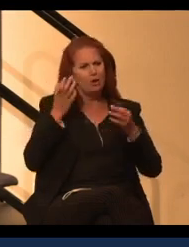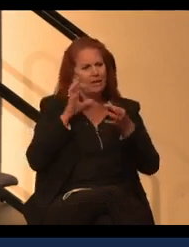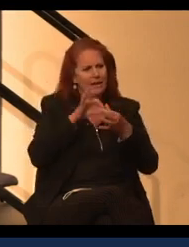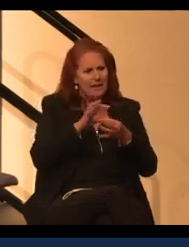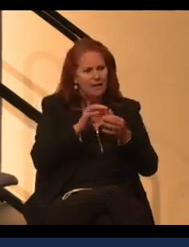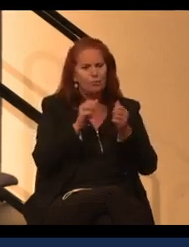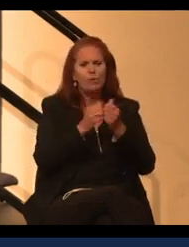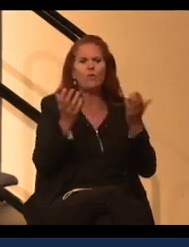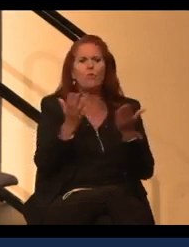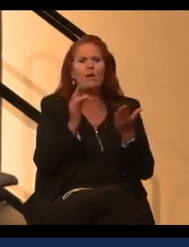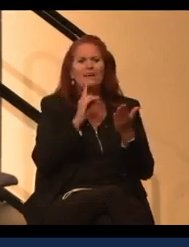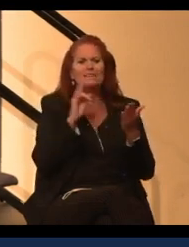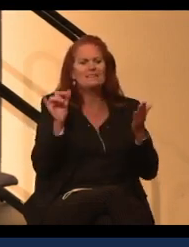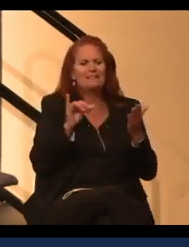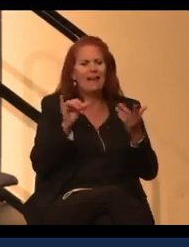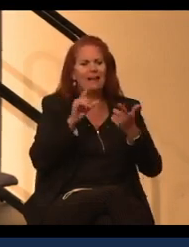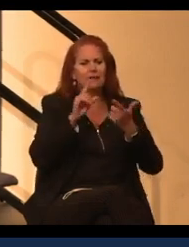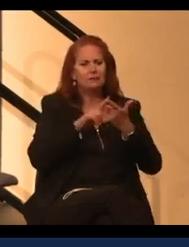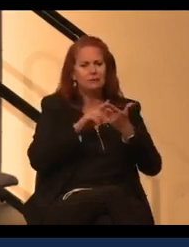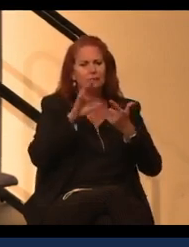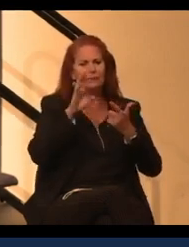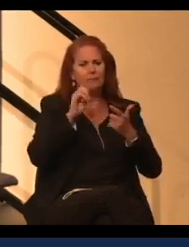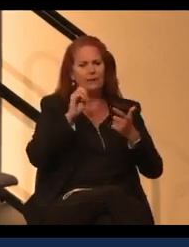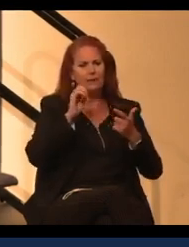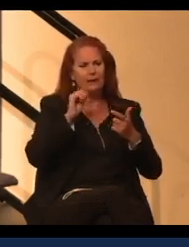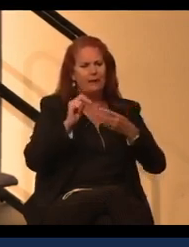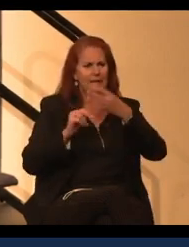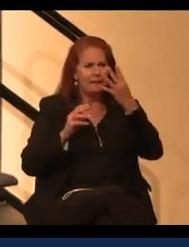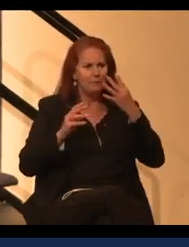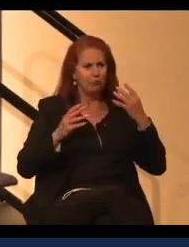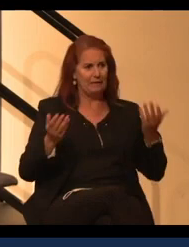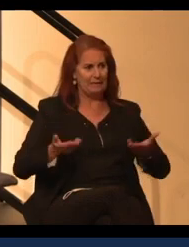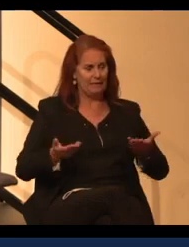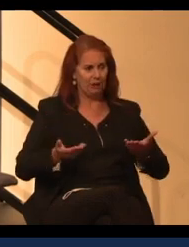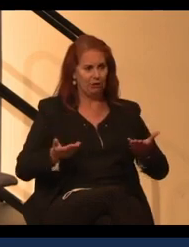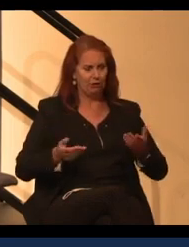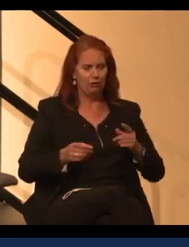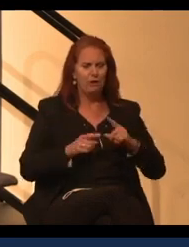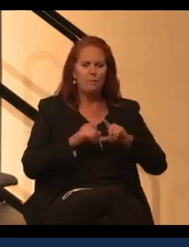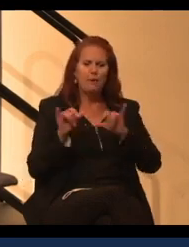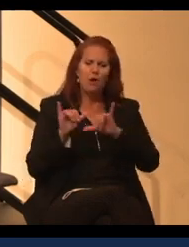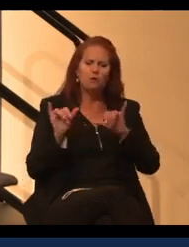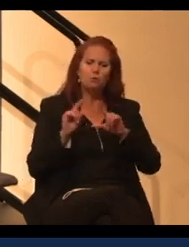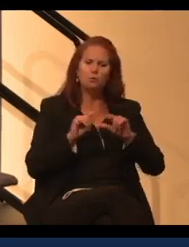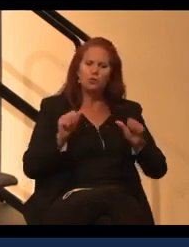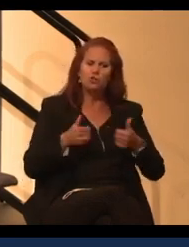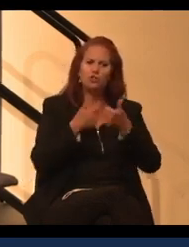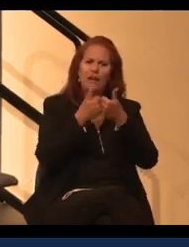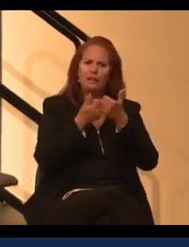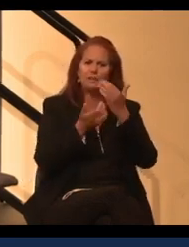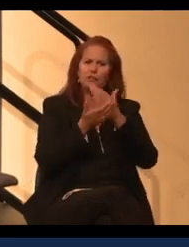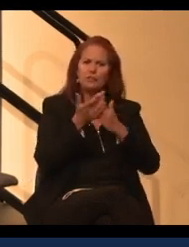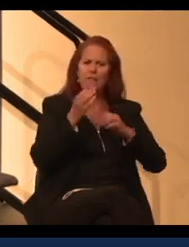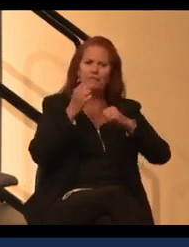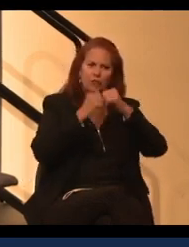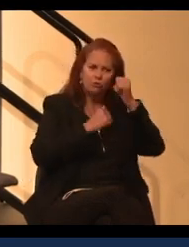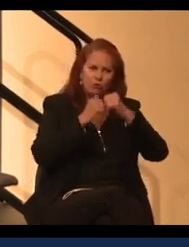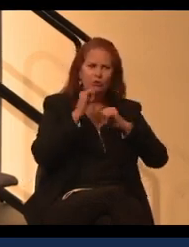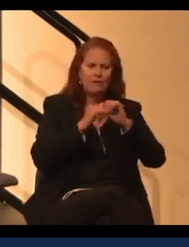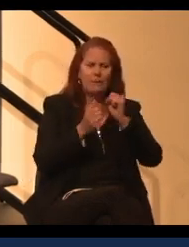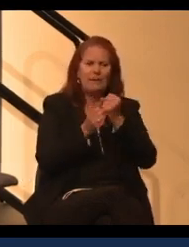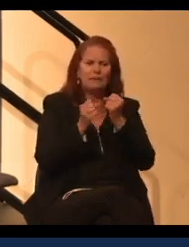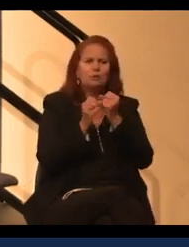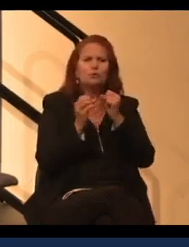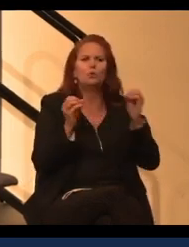with what it is like to be an immigrant here, but also to challenge some of the structures that make it